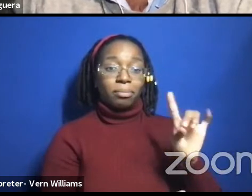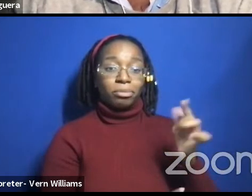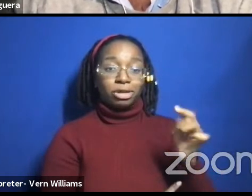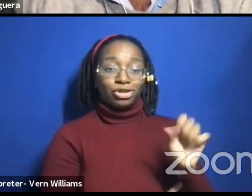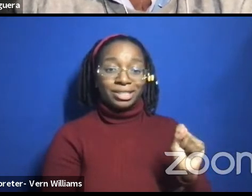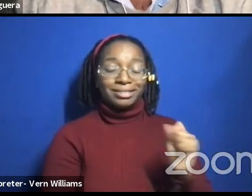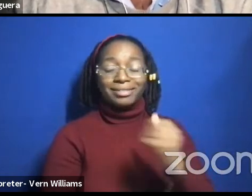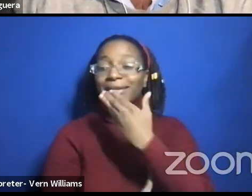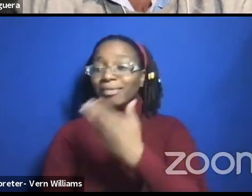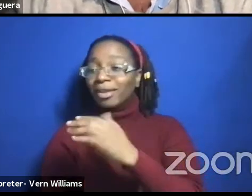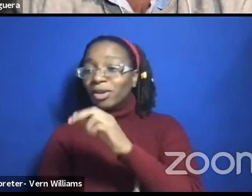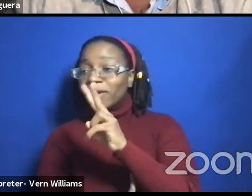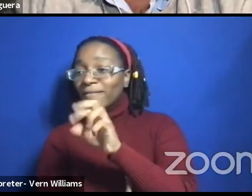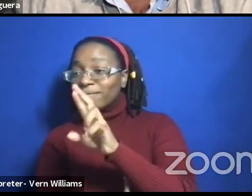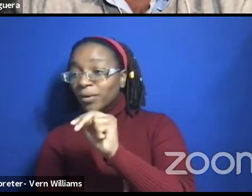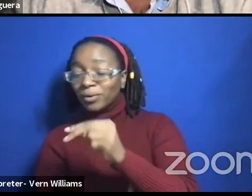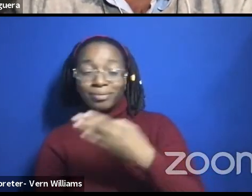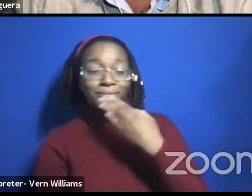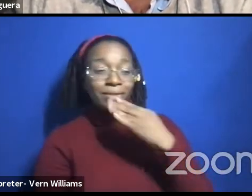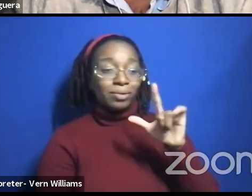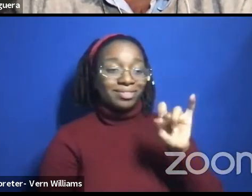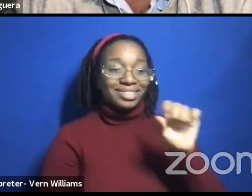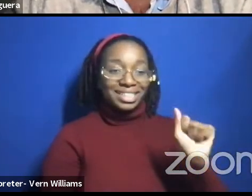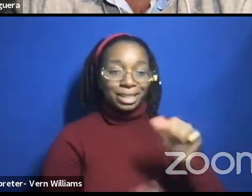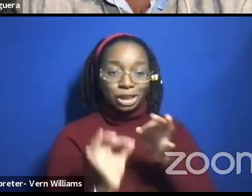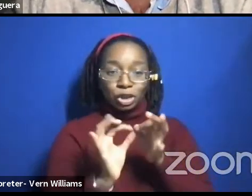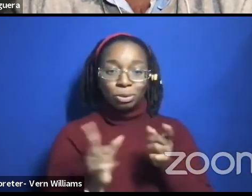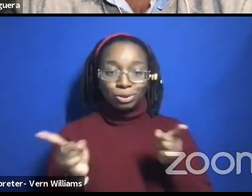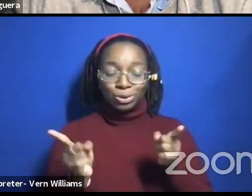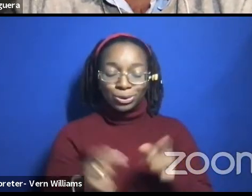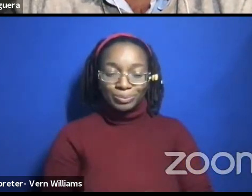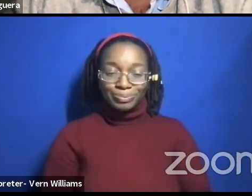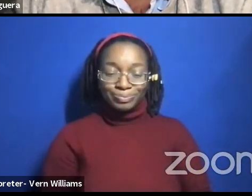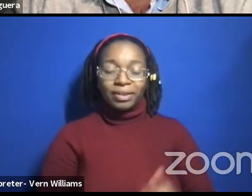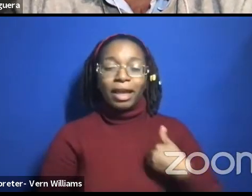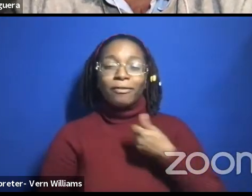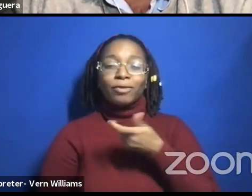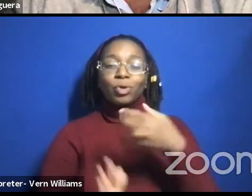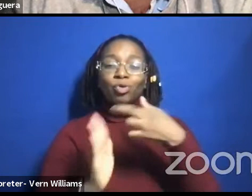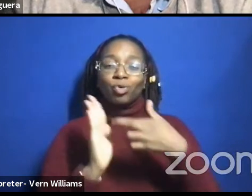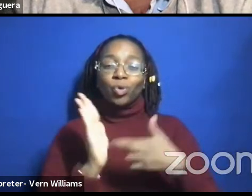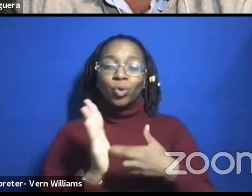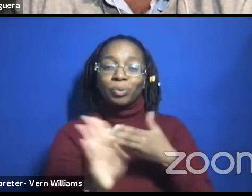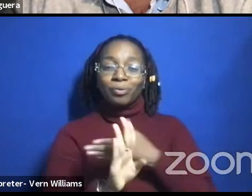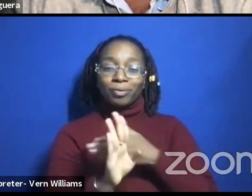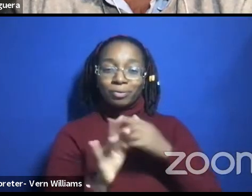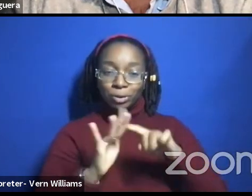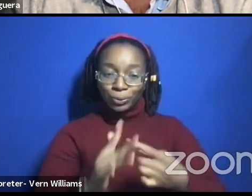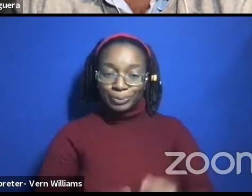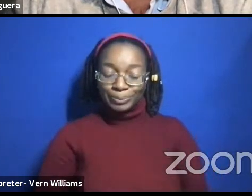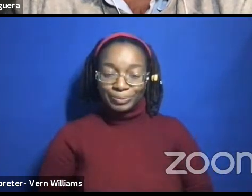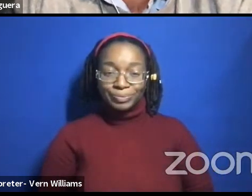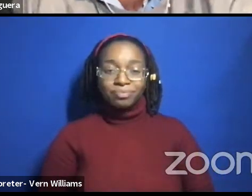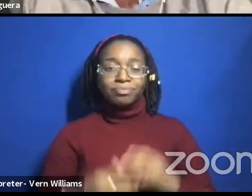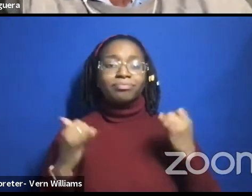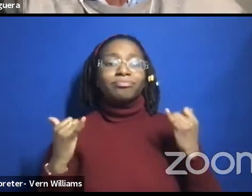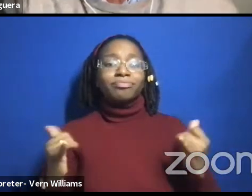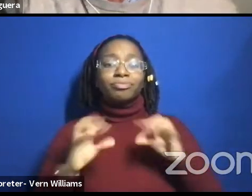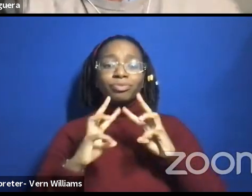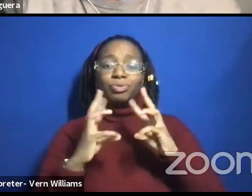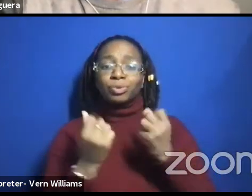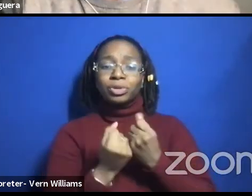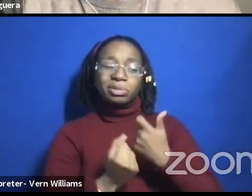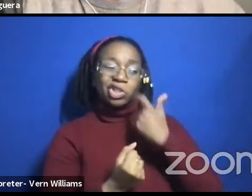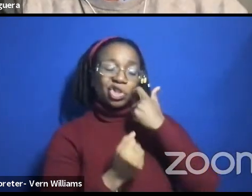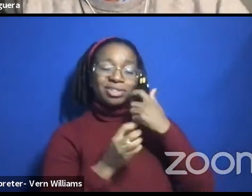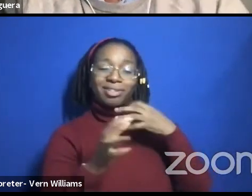Vern and Lisa. I have a few housekeeping notes before we begin. Tonight's workshop, as I just mentioned,